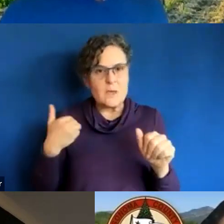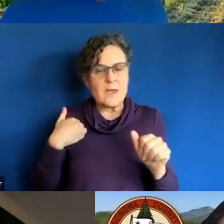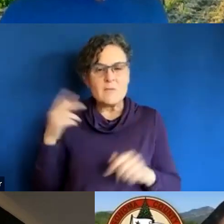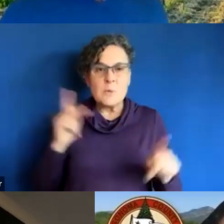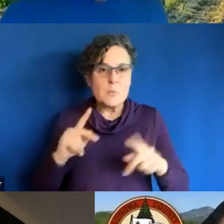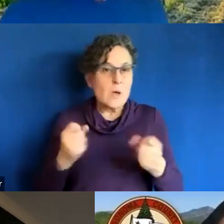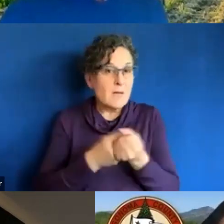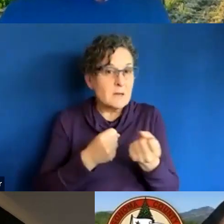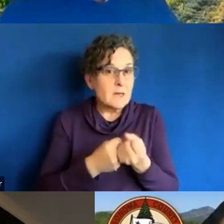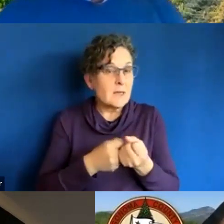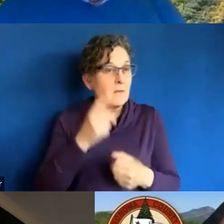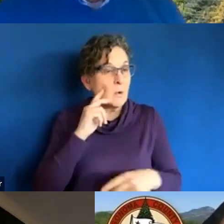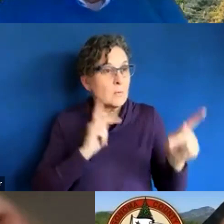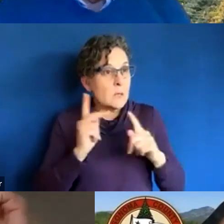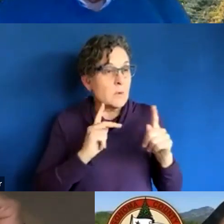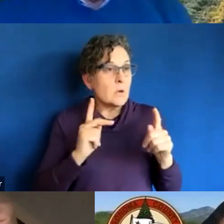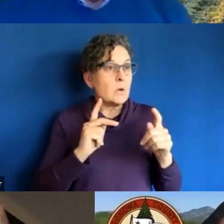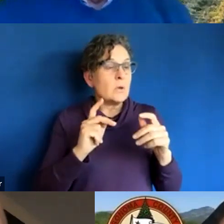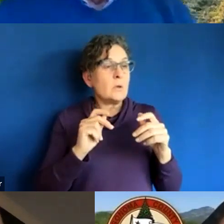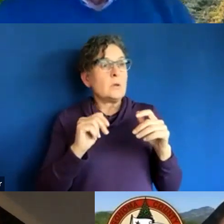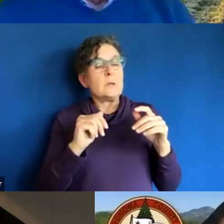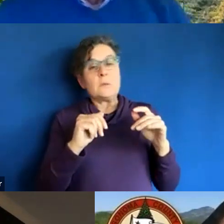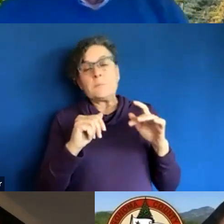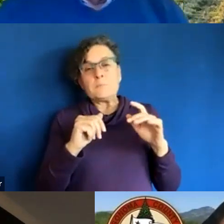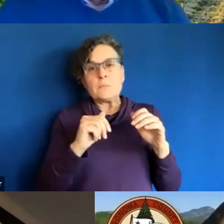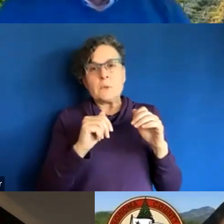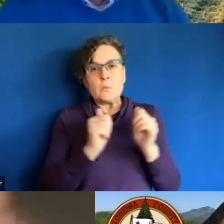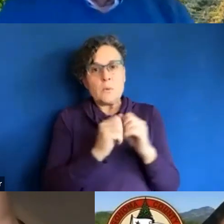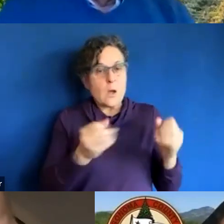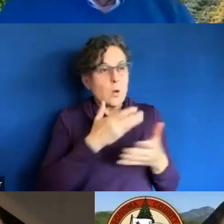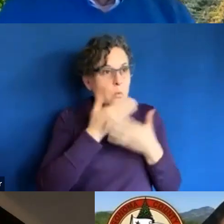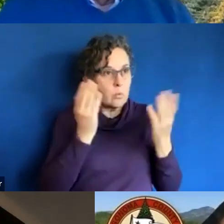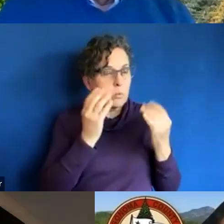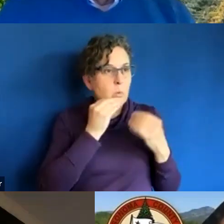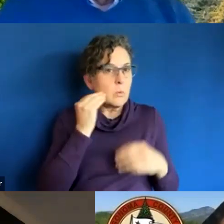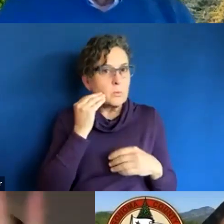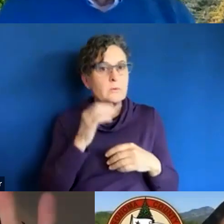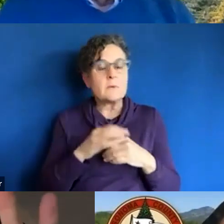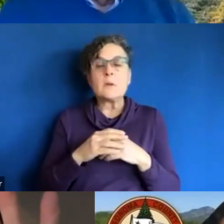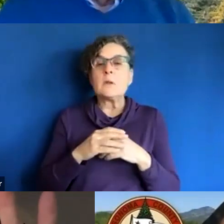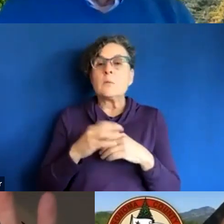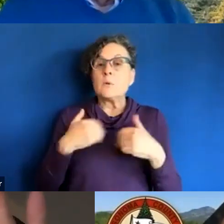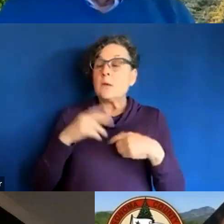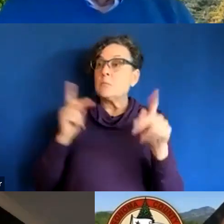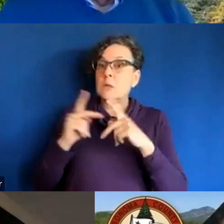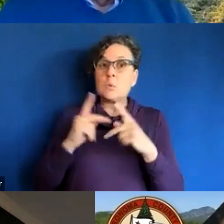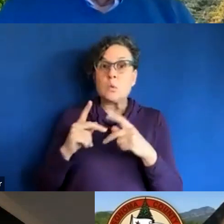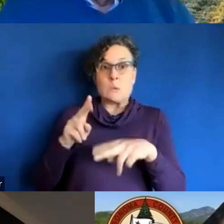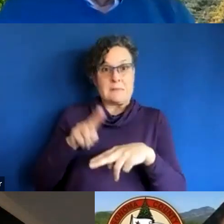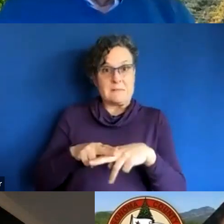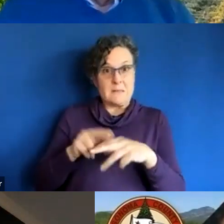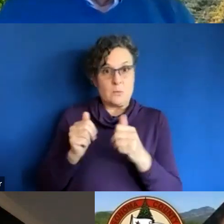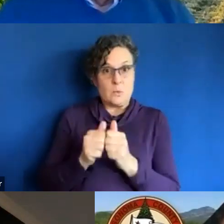individuals who sit there with these encampments, right? And they'll hold up basically placard. And I'm not chagrining these individuals. They're trying